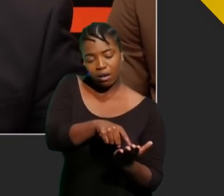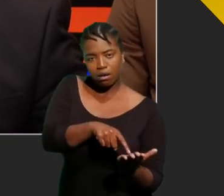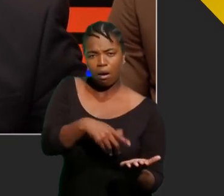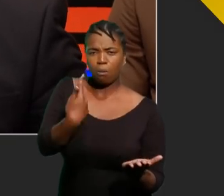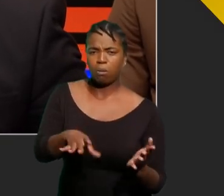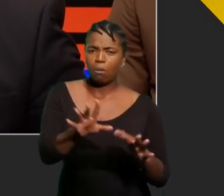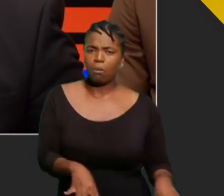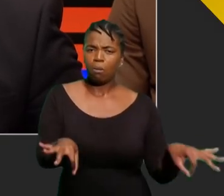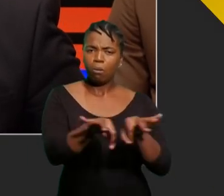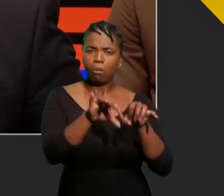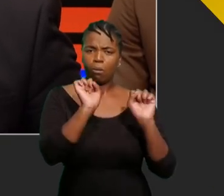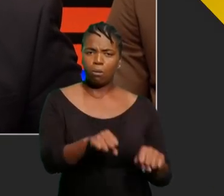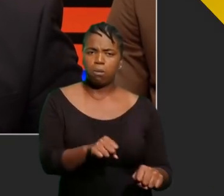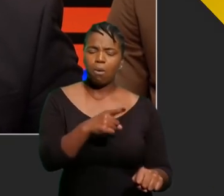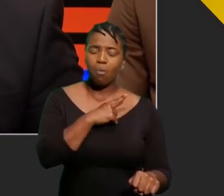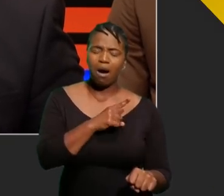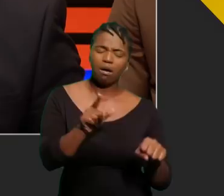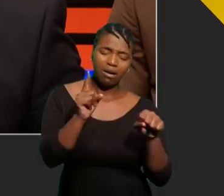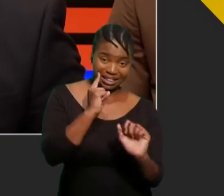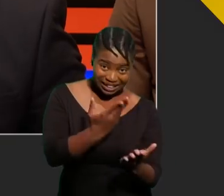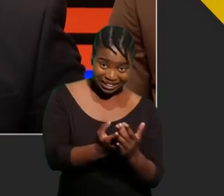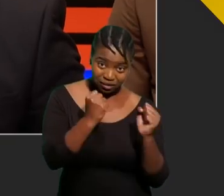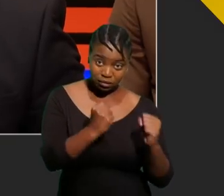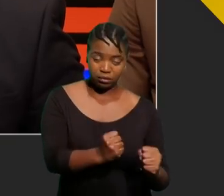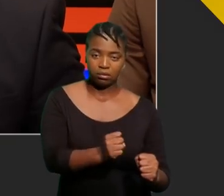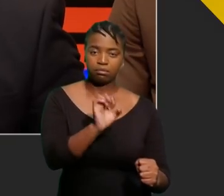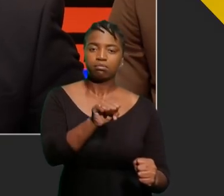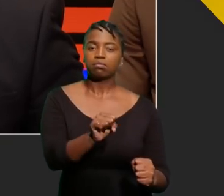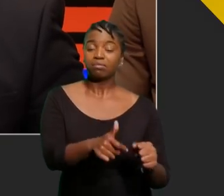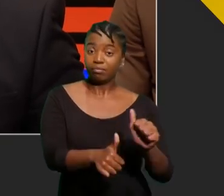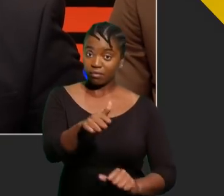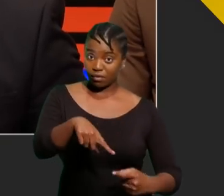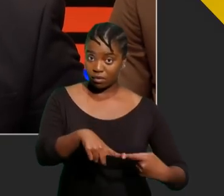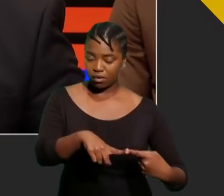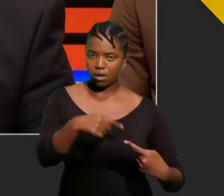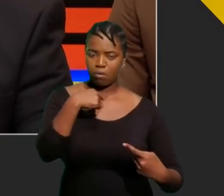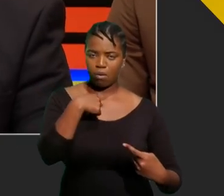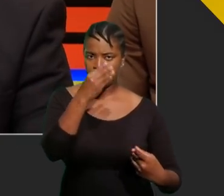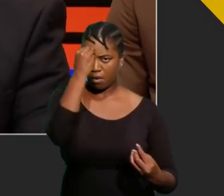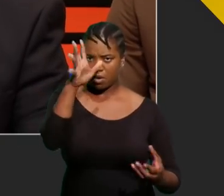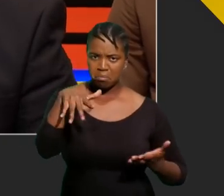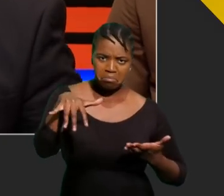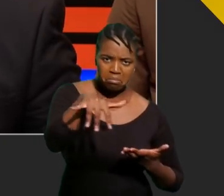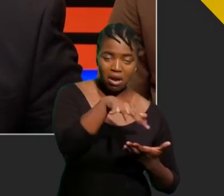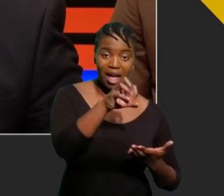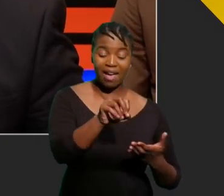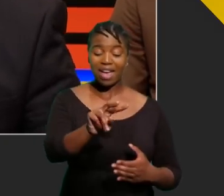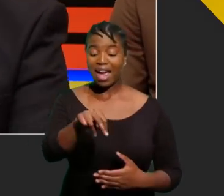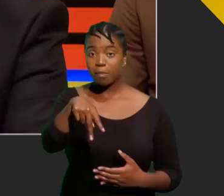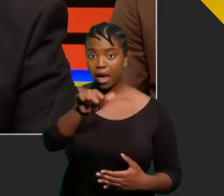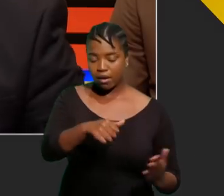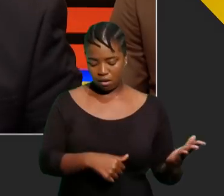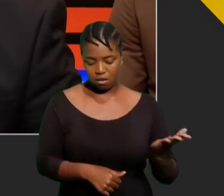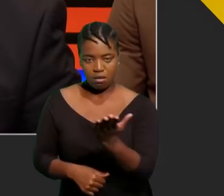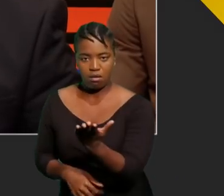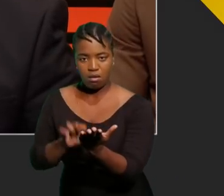extremely valuable. It's admissible evidence, firstly. The evidence that are gathered there will give the National Prosecution Authority,